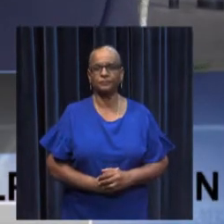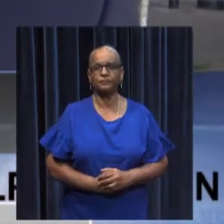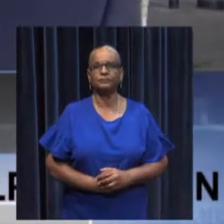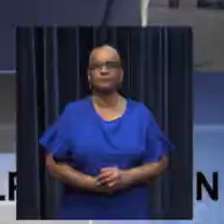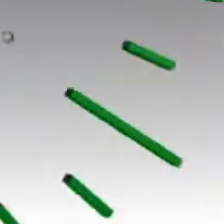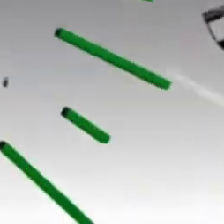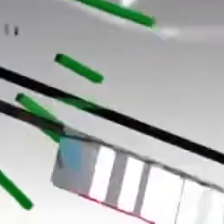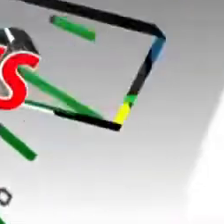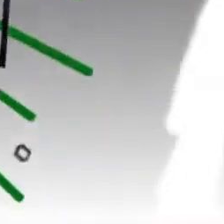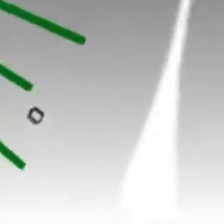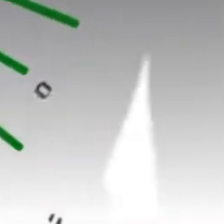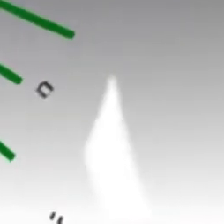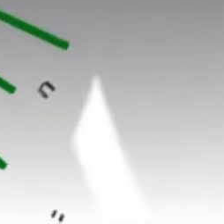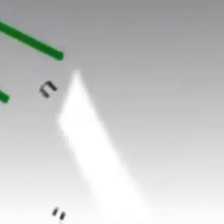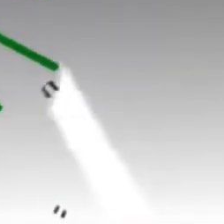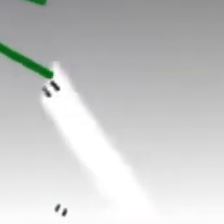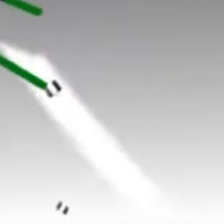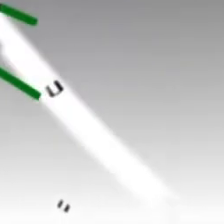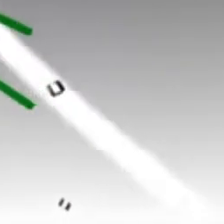list.